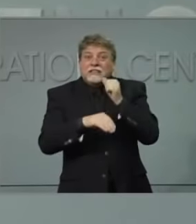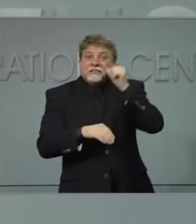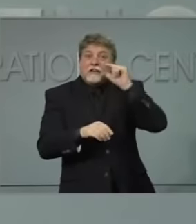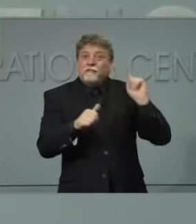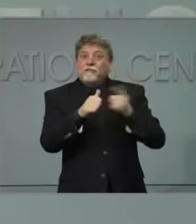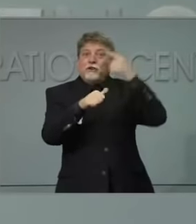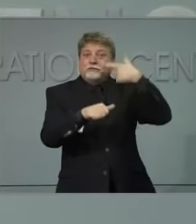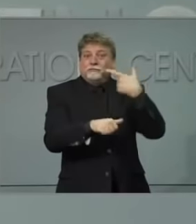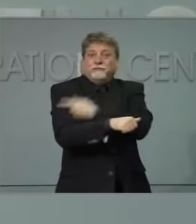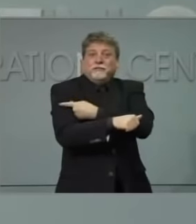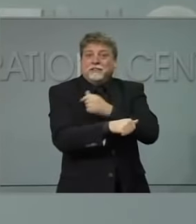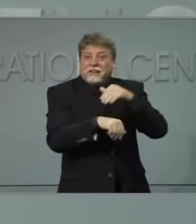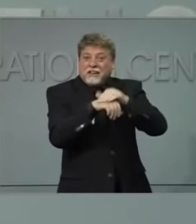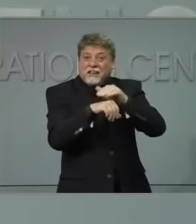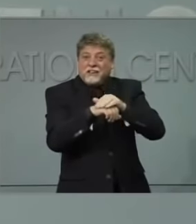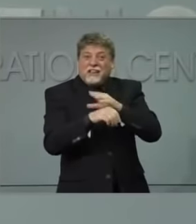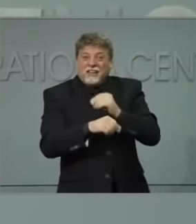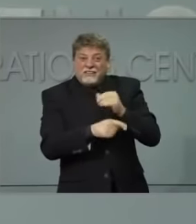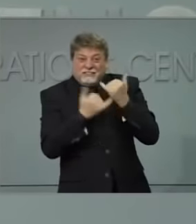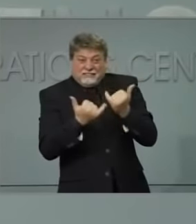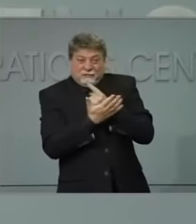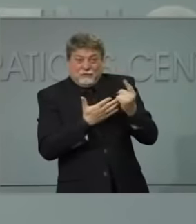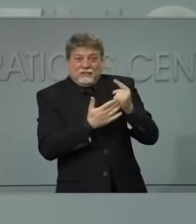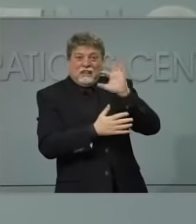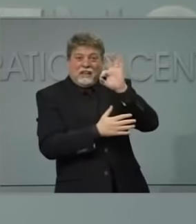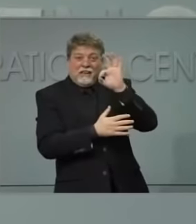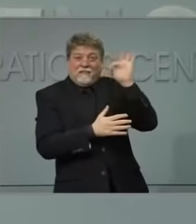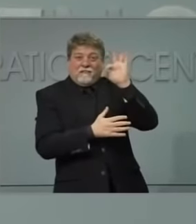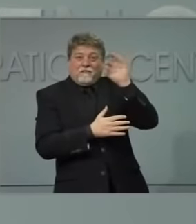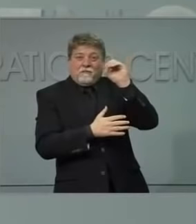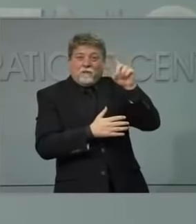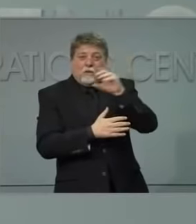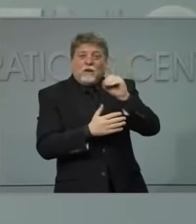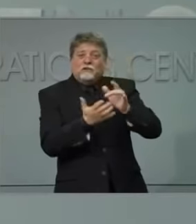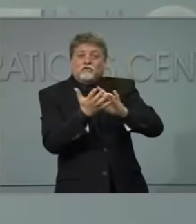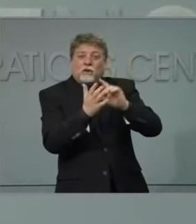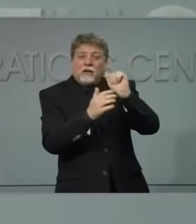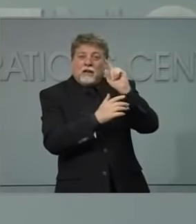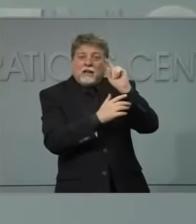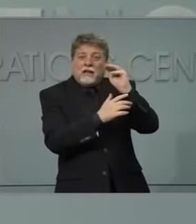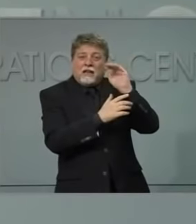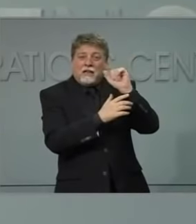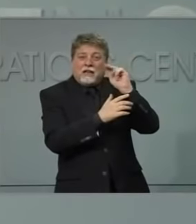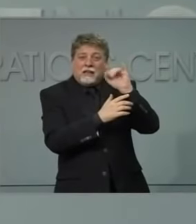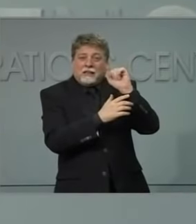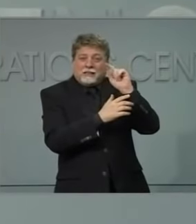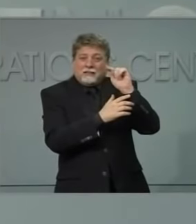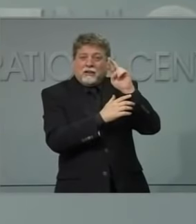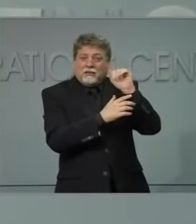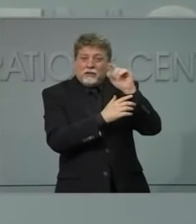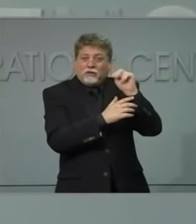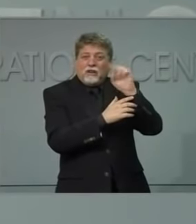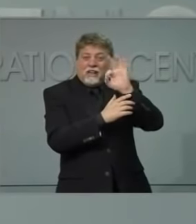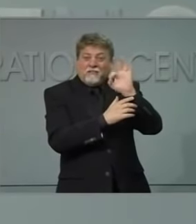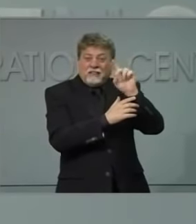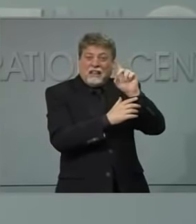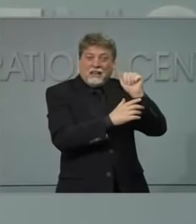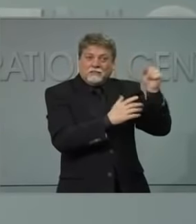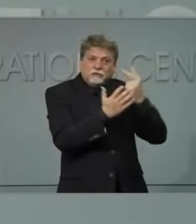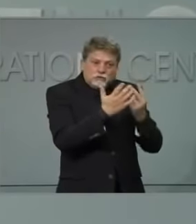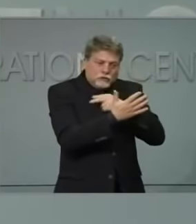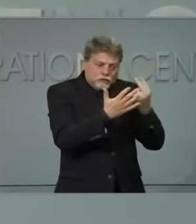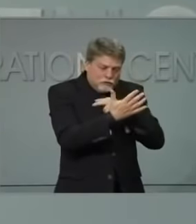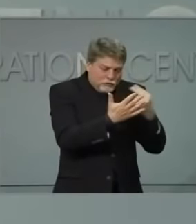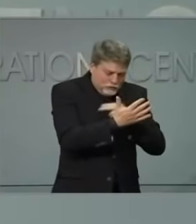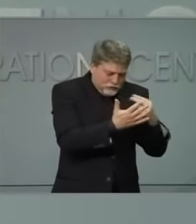this week, the Food and Drug Administration is reviewing data, and we could have vaccine in North Carolina as early as next week for those who care for patients